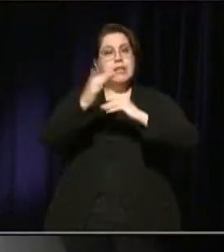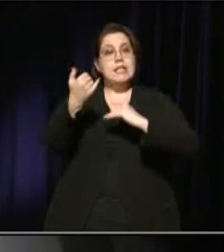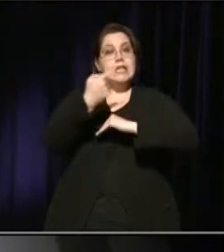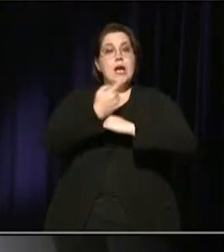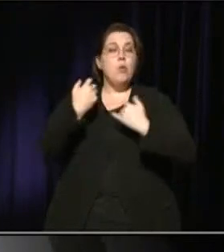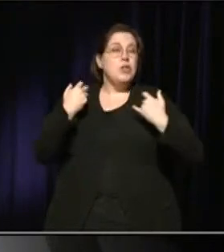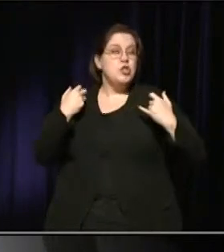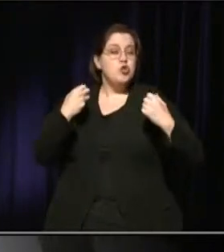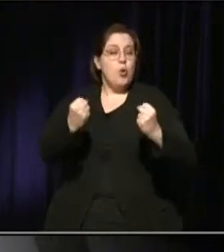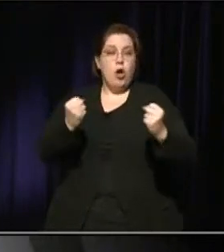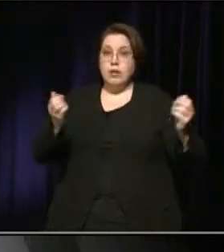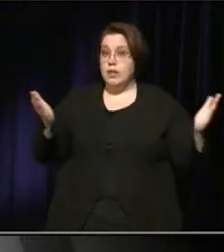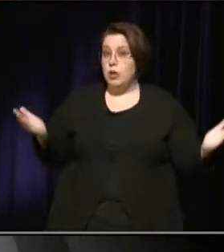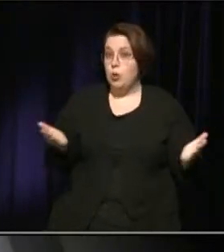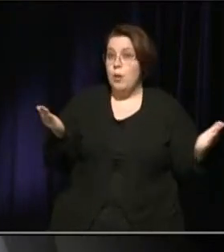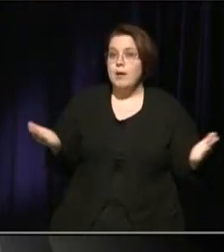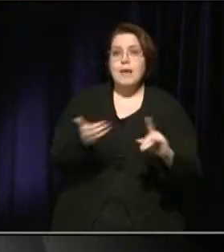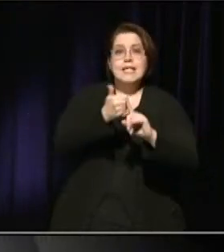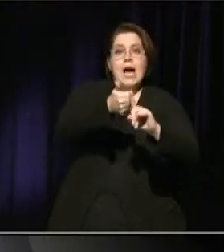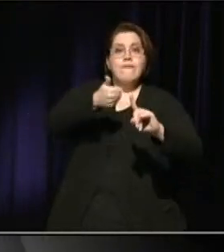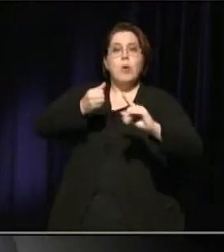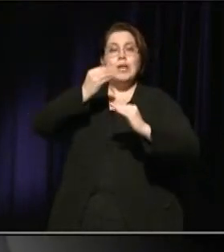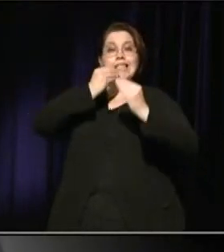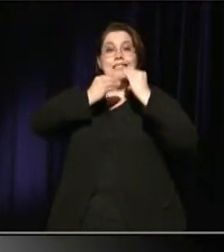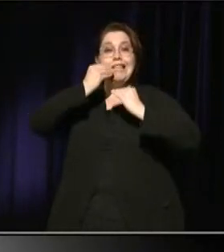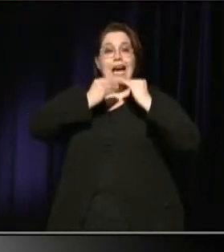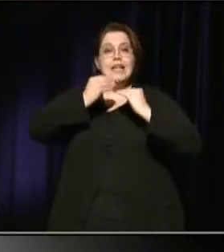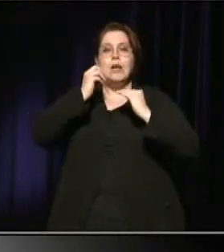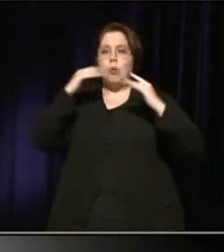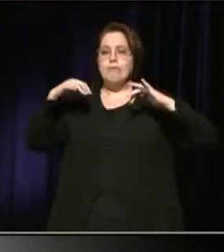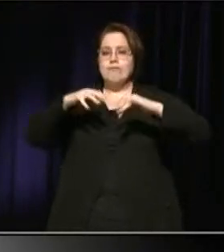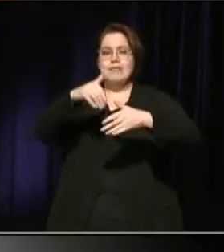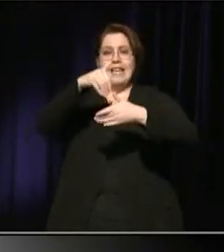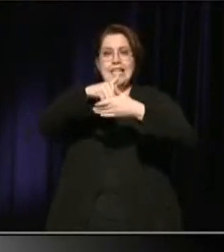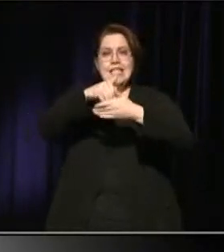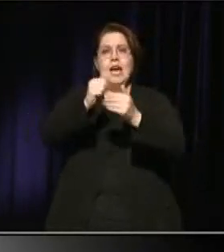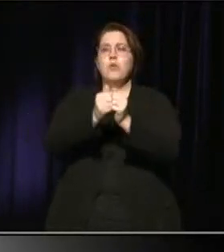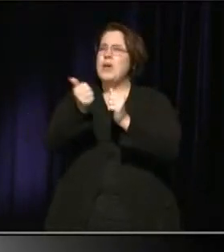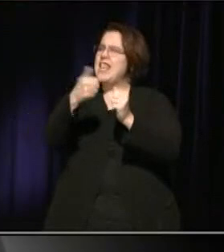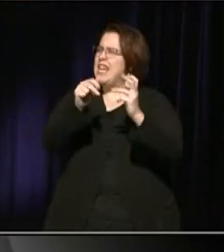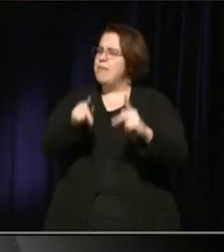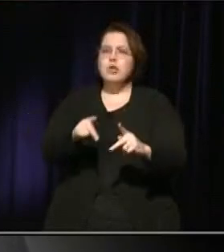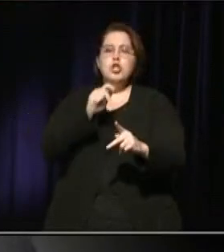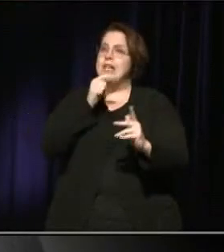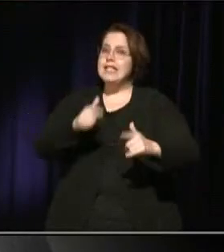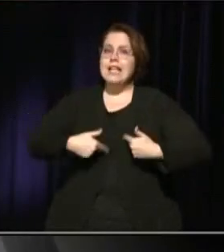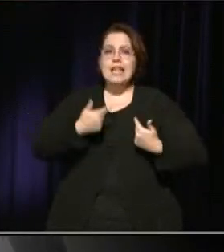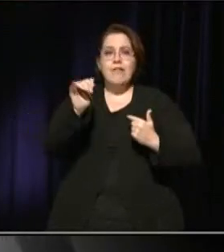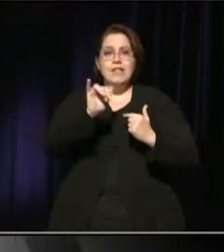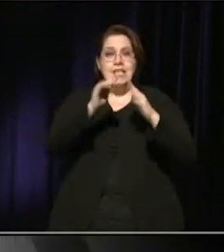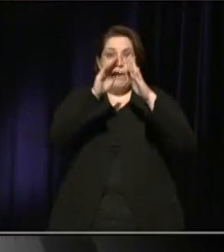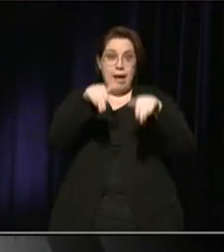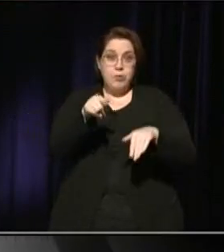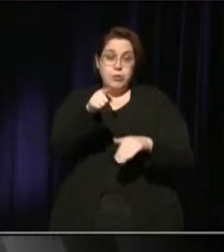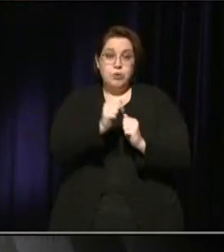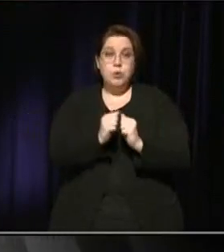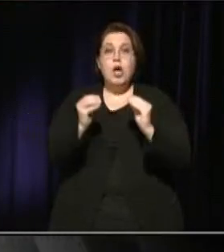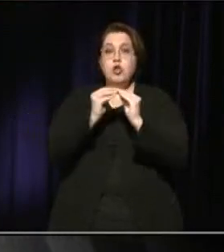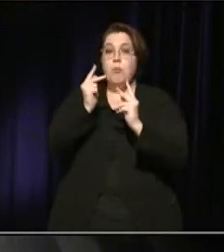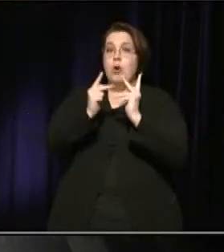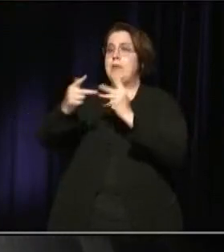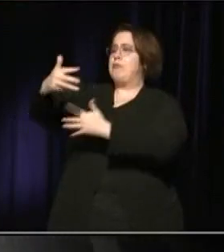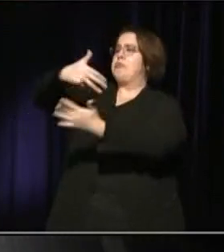strongly recommend avoiding dining or gathering indoors with anyone who's not in your household. The more people you are